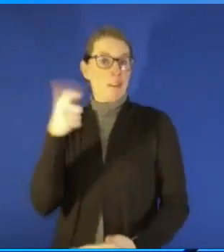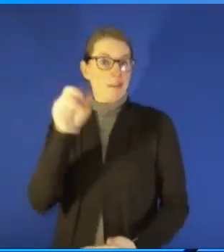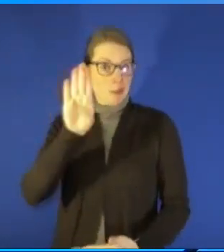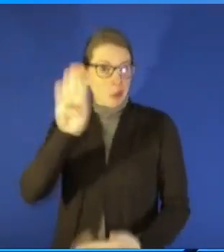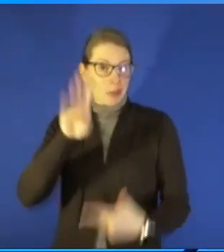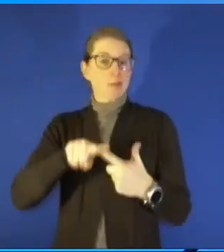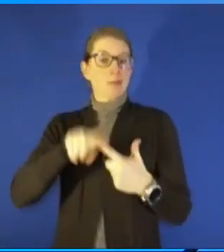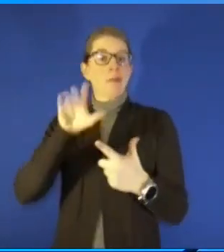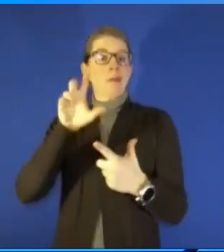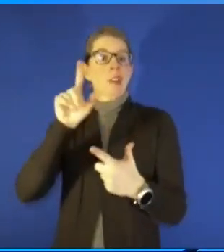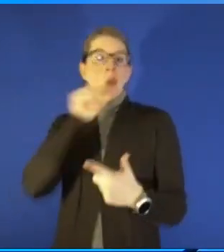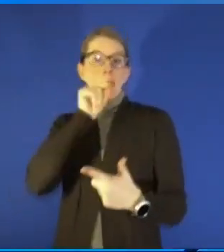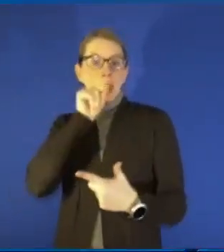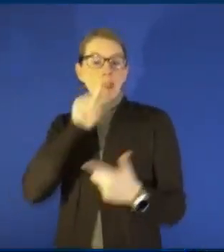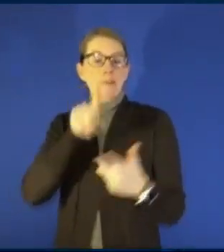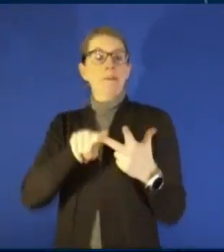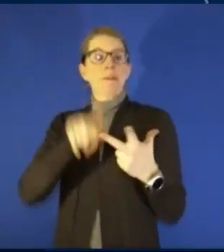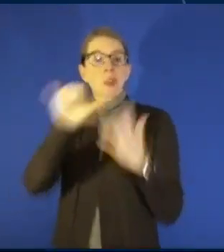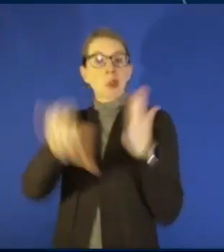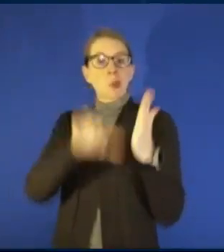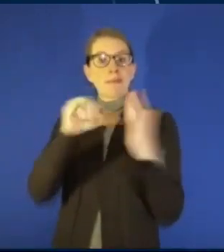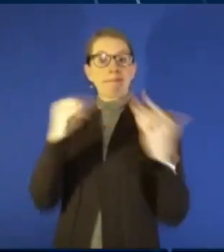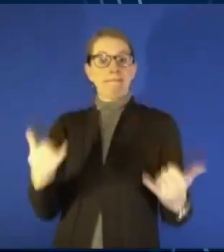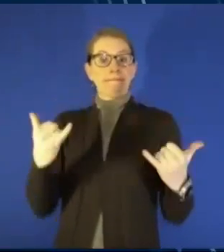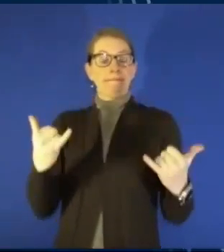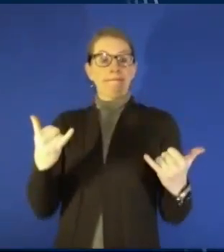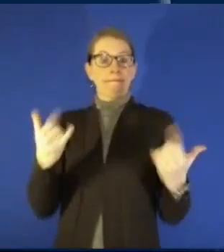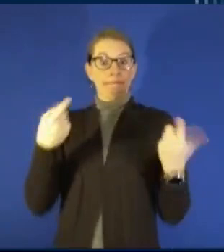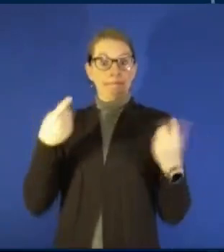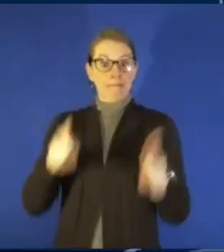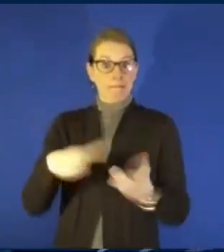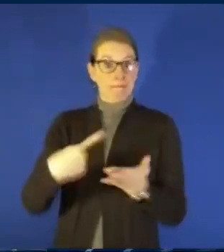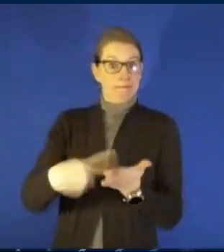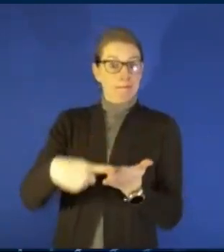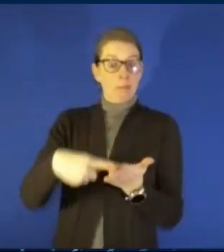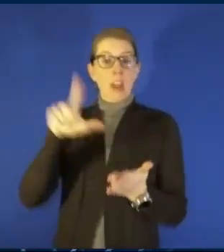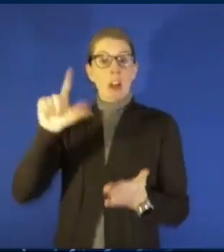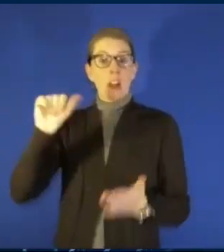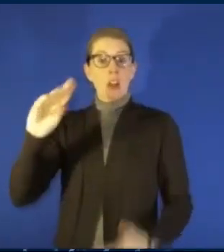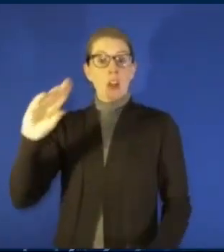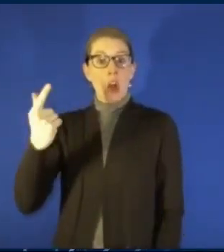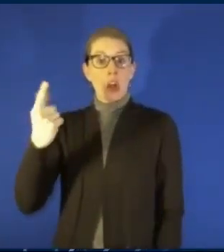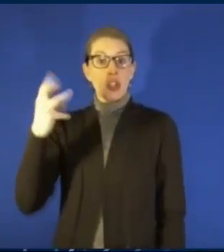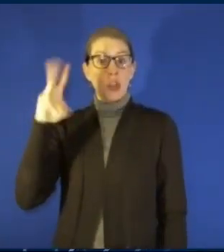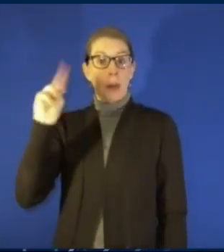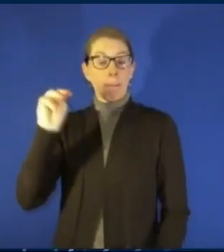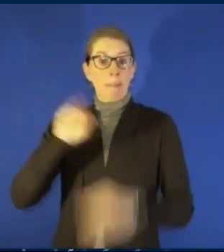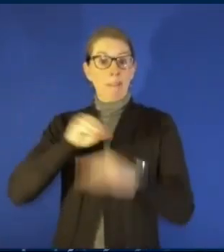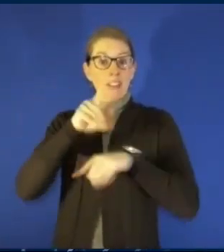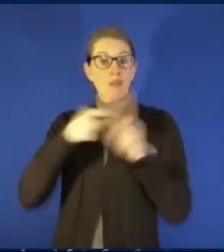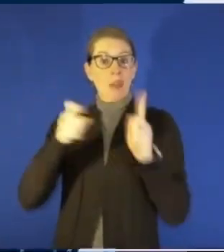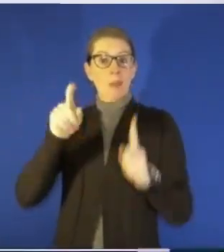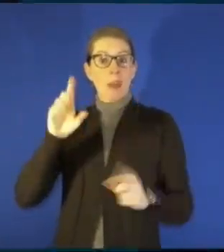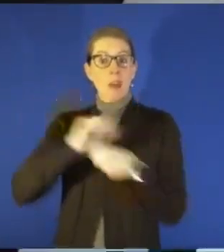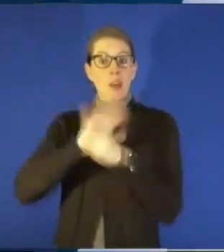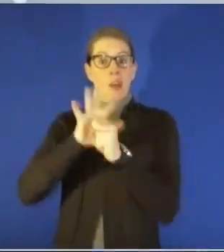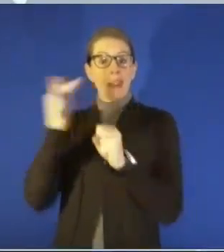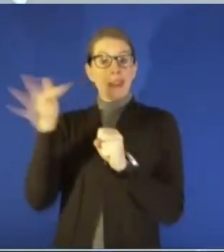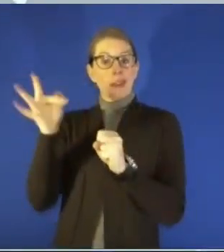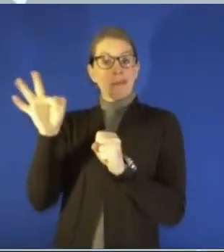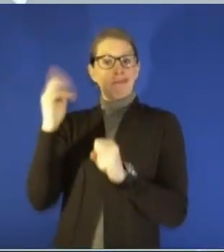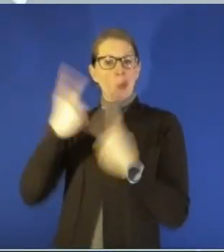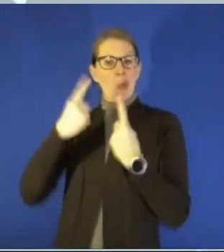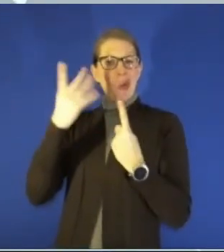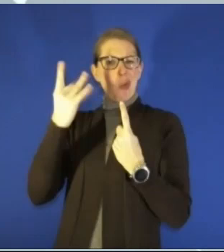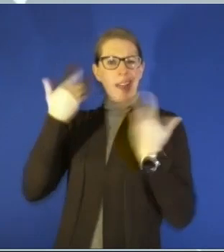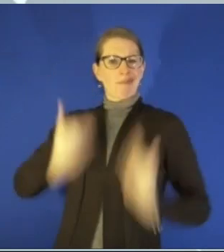on YouTube. Coming up today, those who suffer long-term effects from COVID-19, they often wonder, why me and not